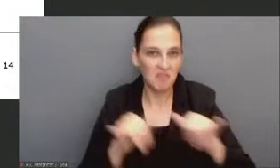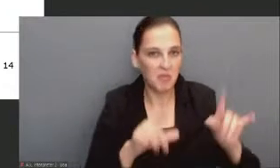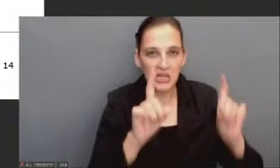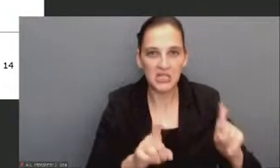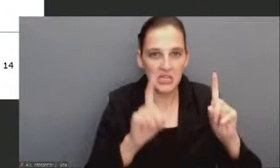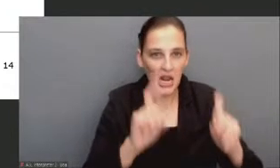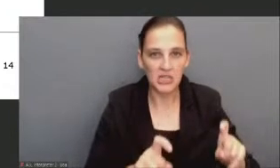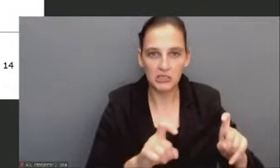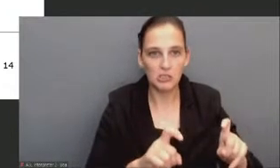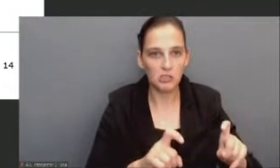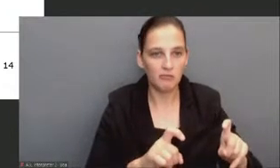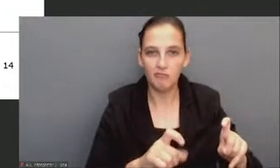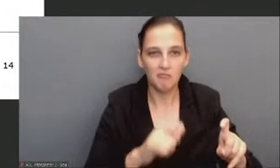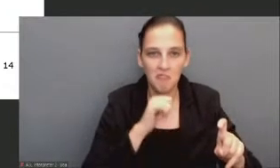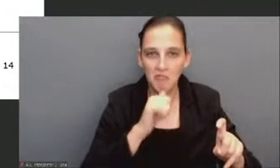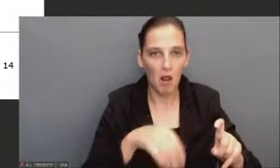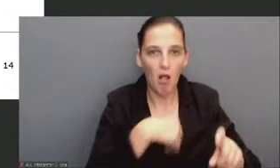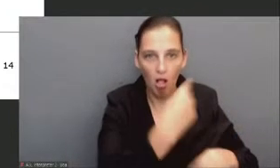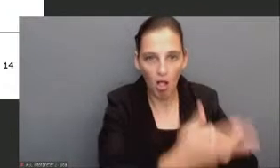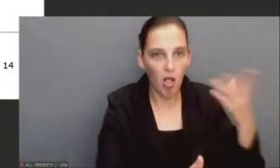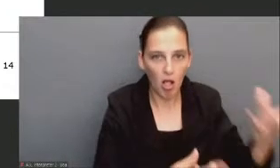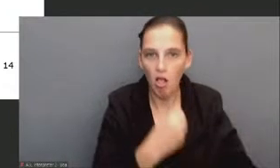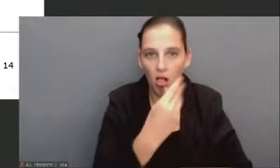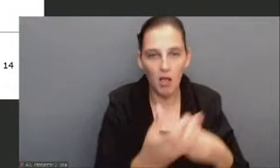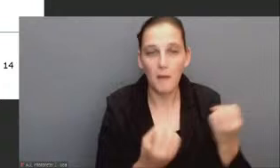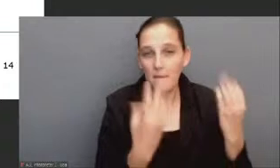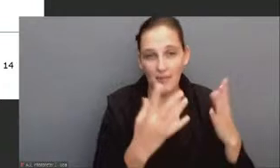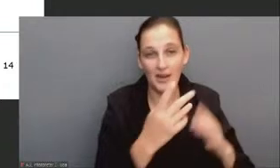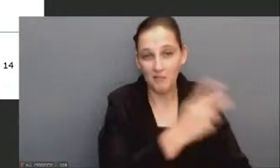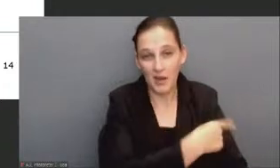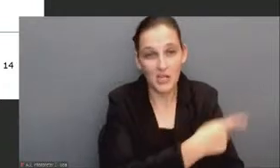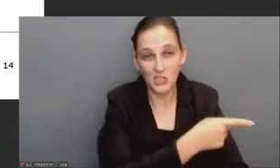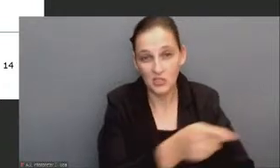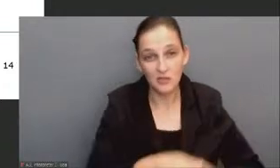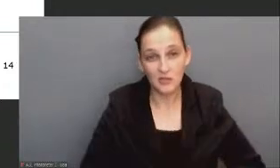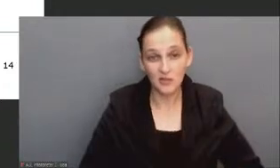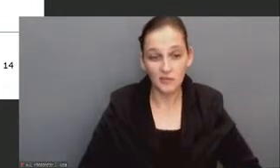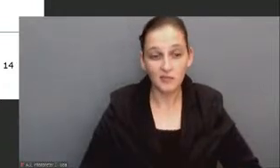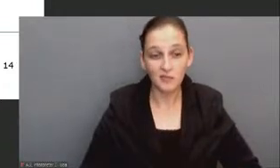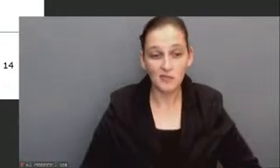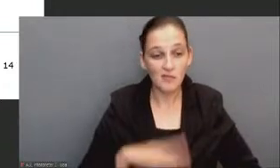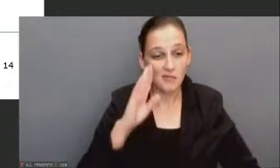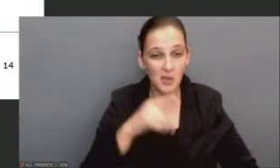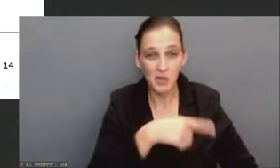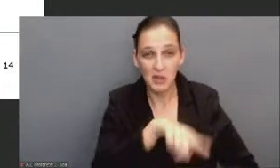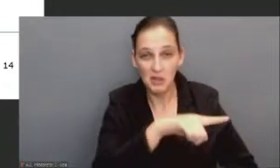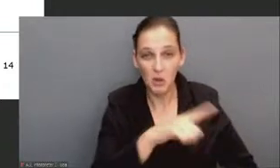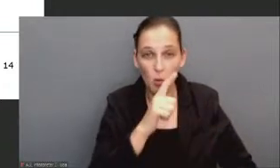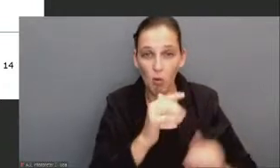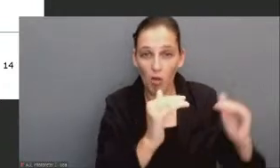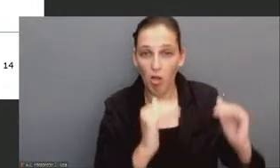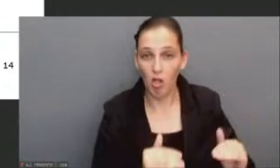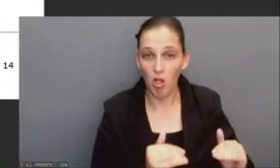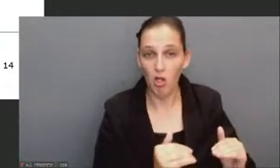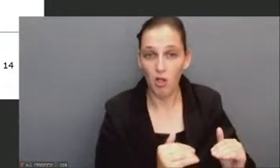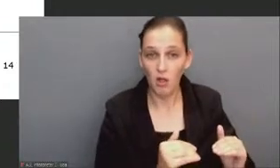the virus mutates, and testing limitations will continue to hit the medically underserved the hardest. And this issue needed to be addressed